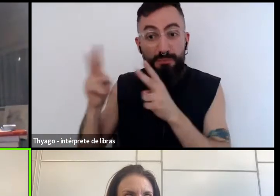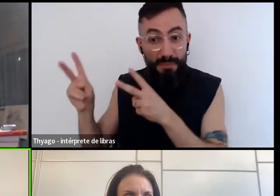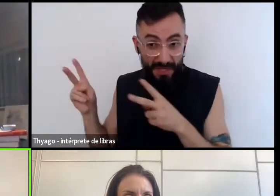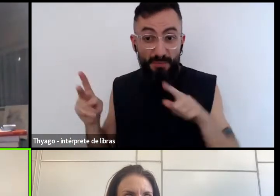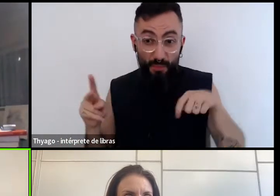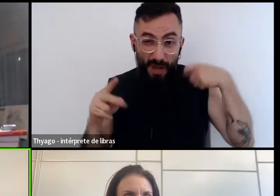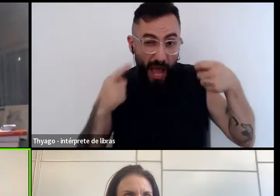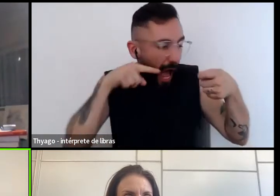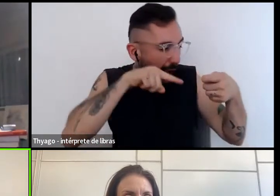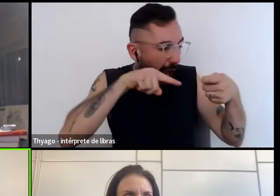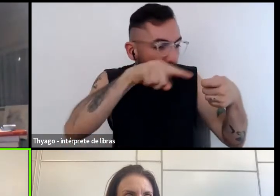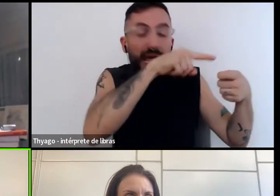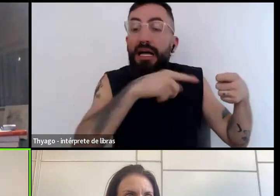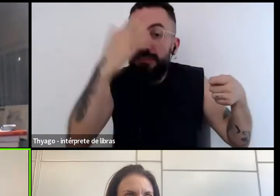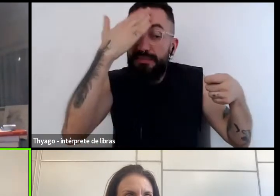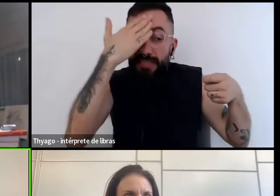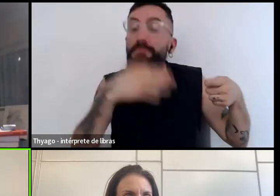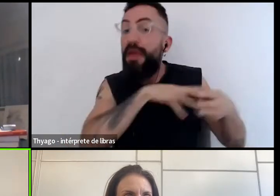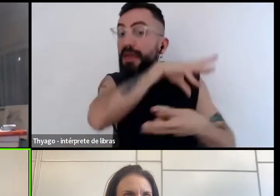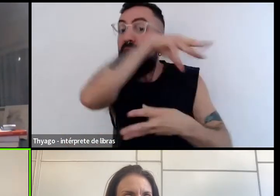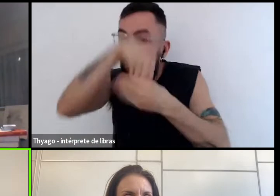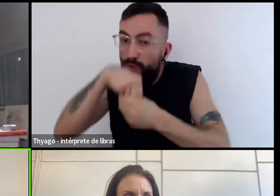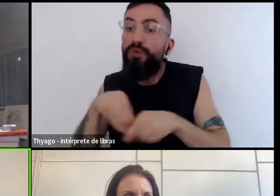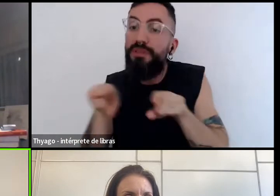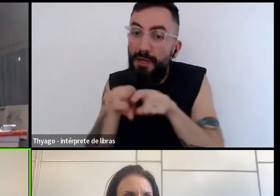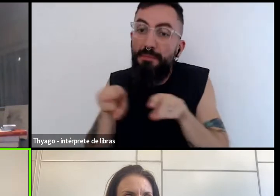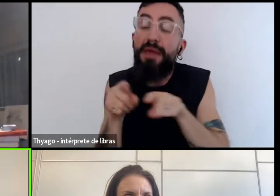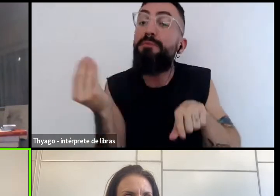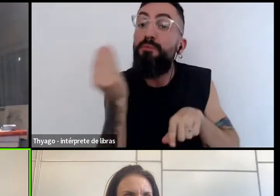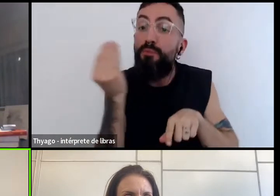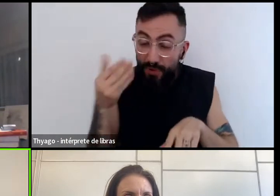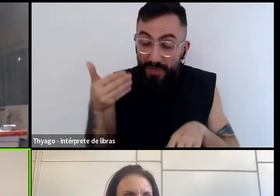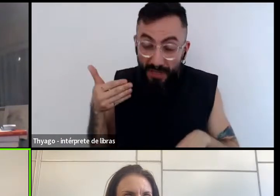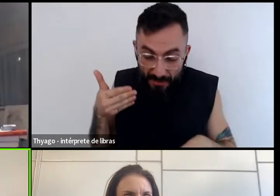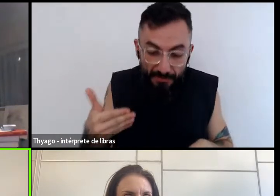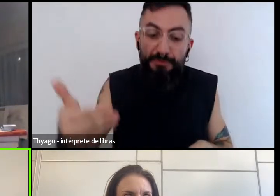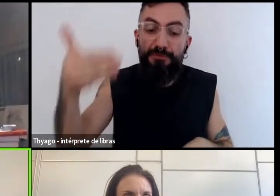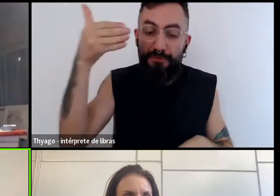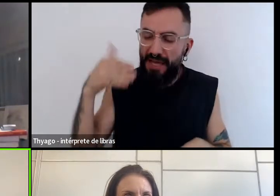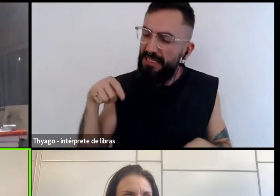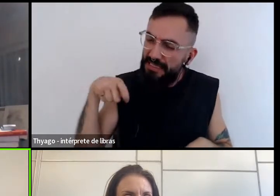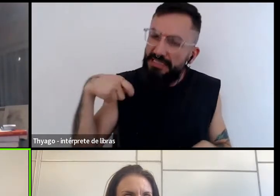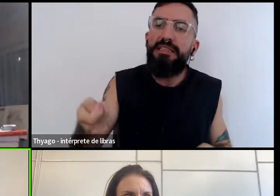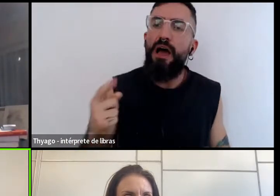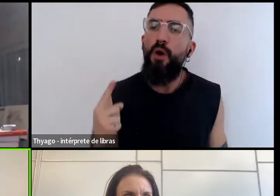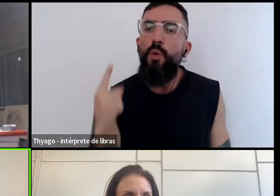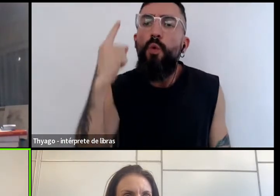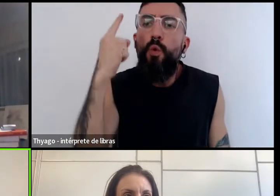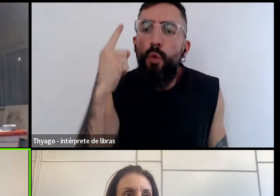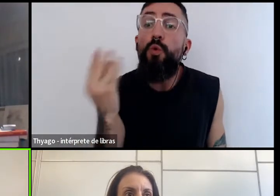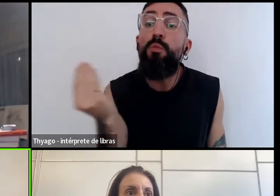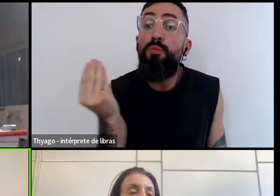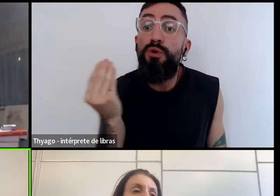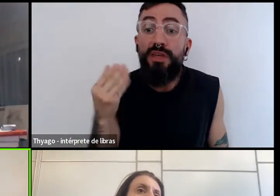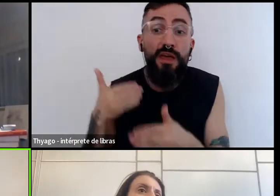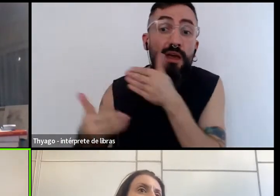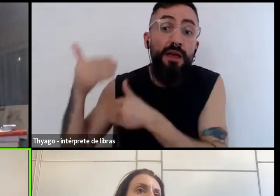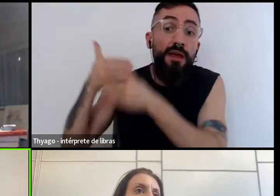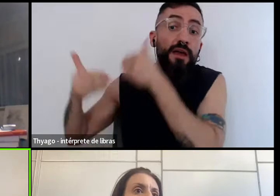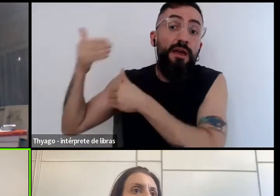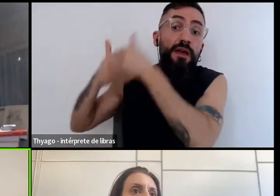analysis. So in some cases, we analyze a sign as a simple sign because we cannot dig